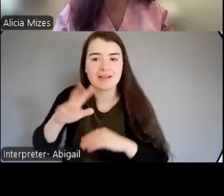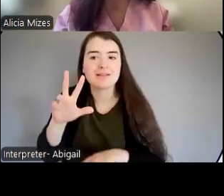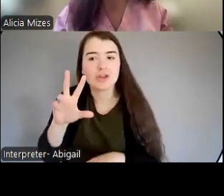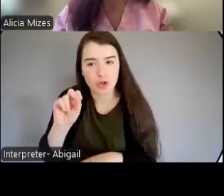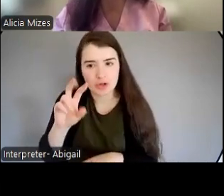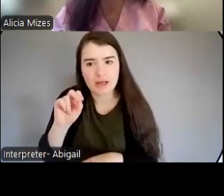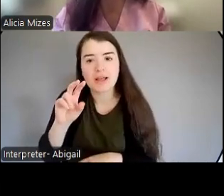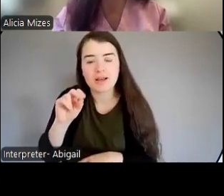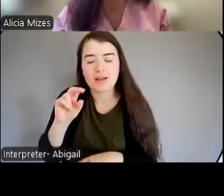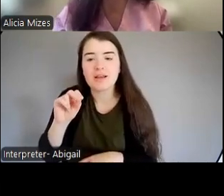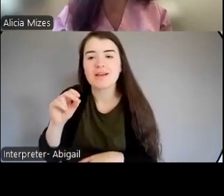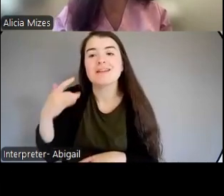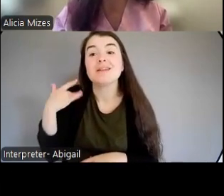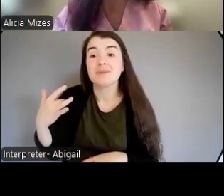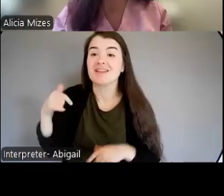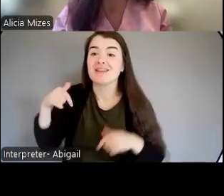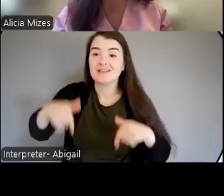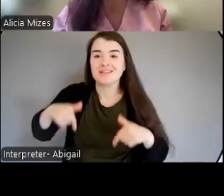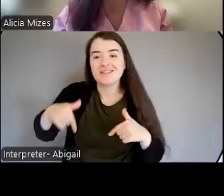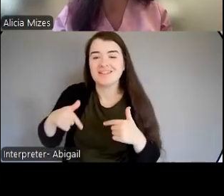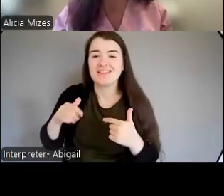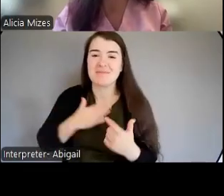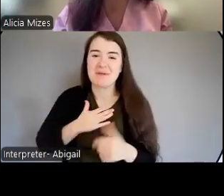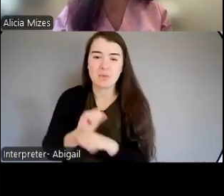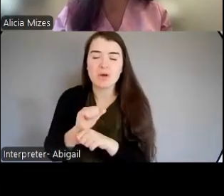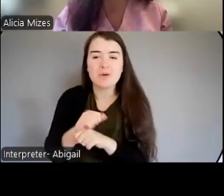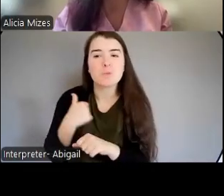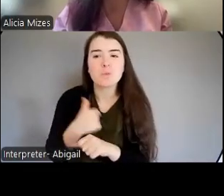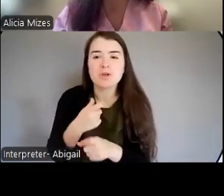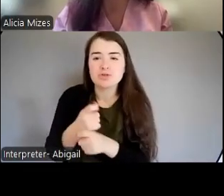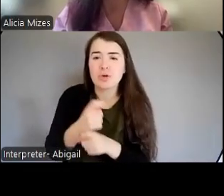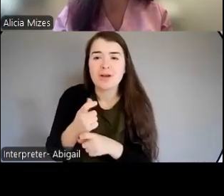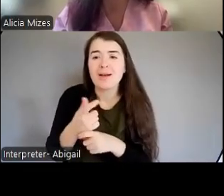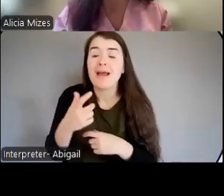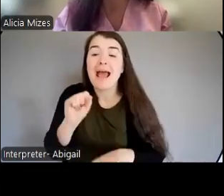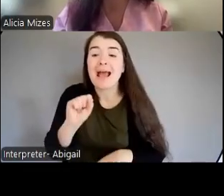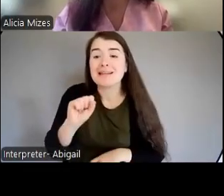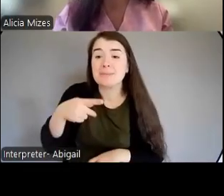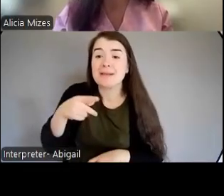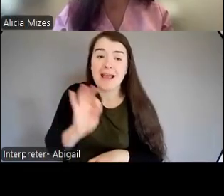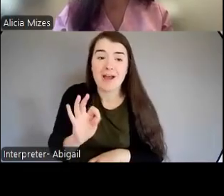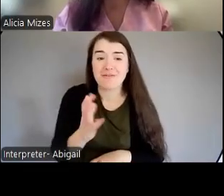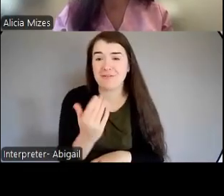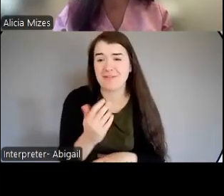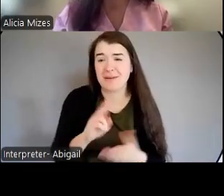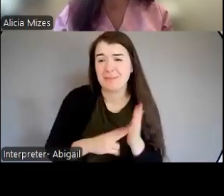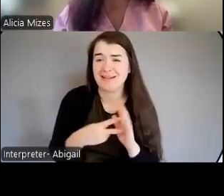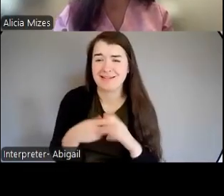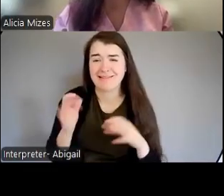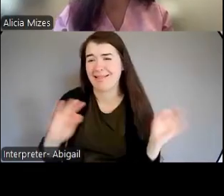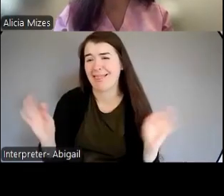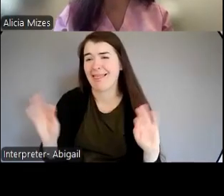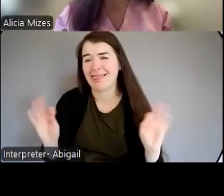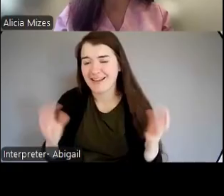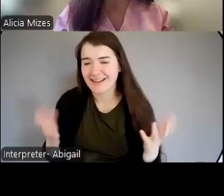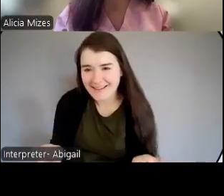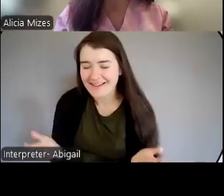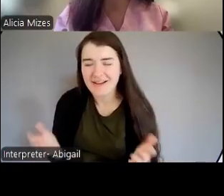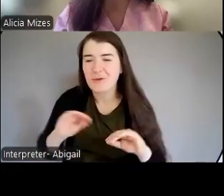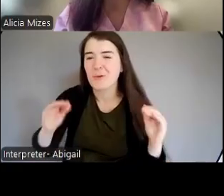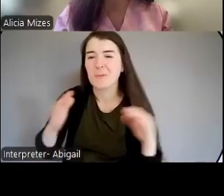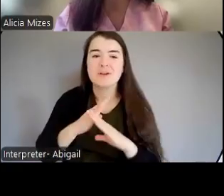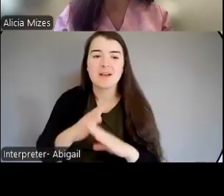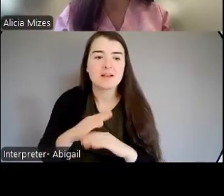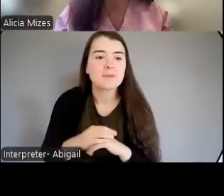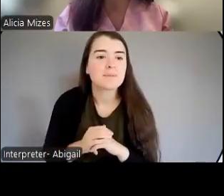we joke around in dermatology, SPF nothing. You're just not really getting the protection that you should be getting. UV index is what you see if you open your weather app